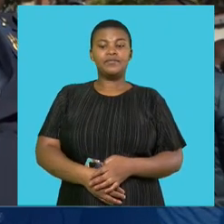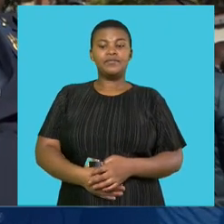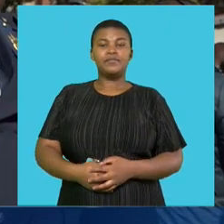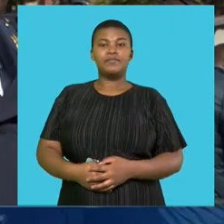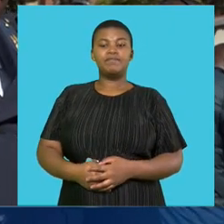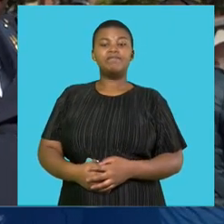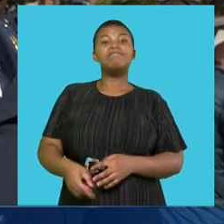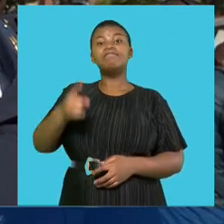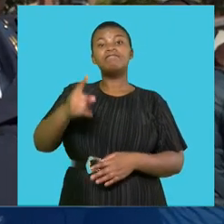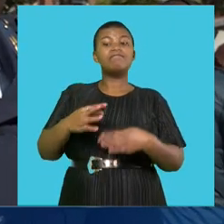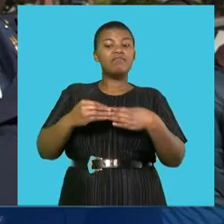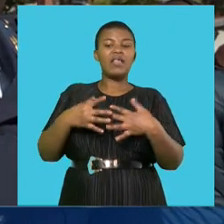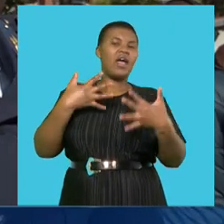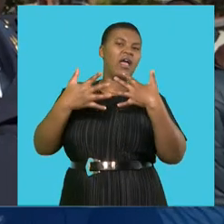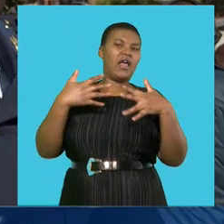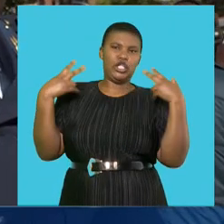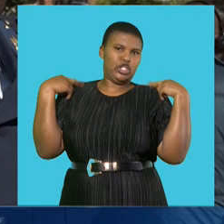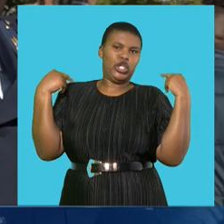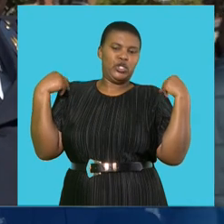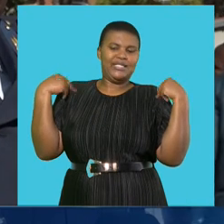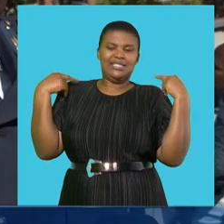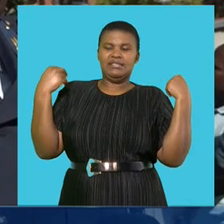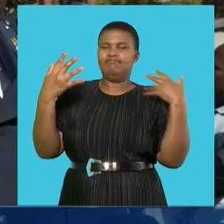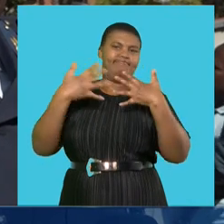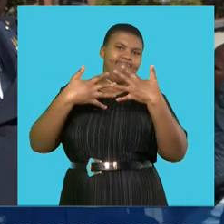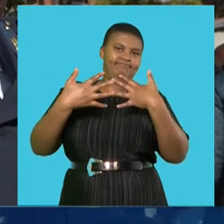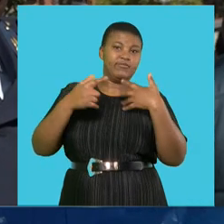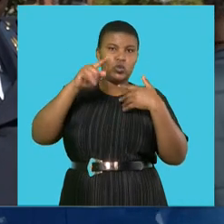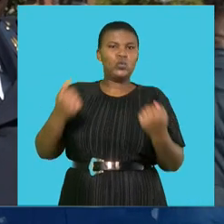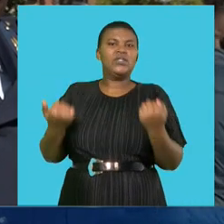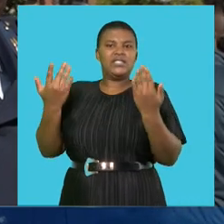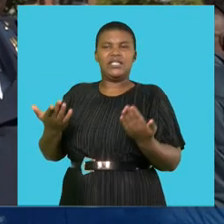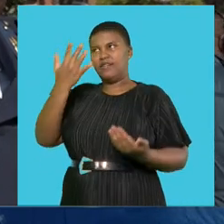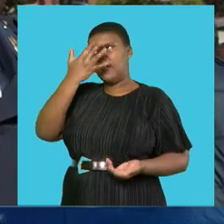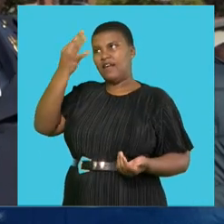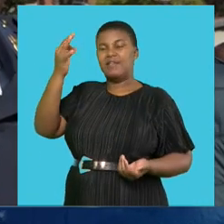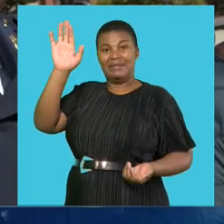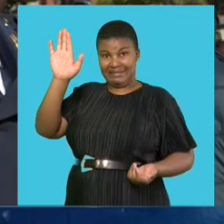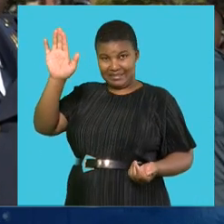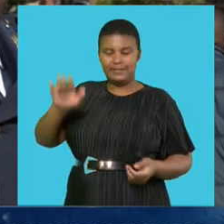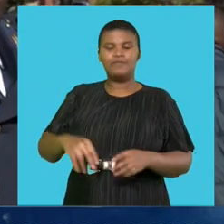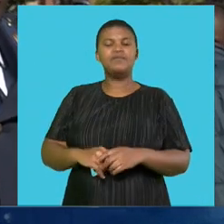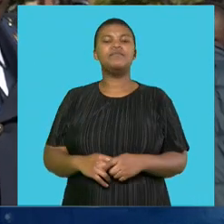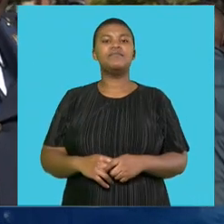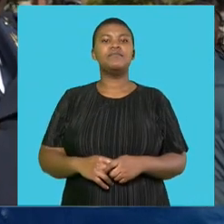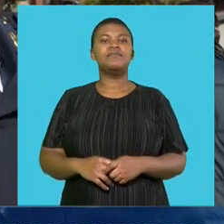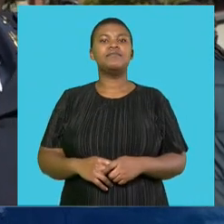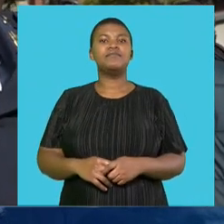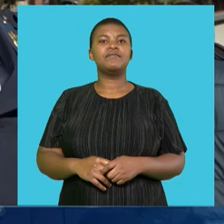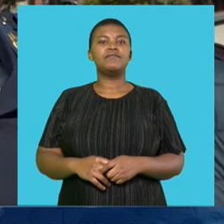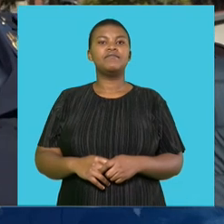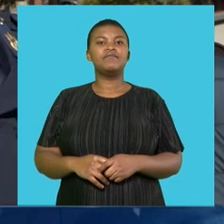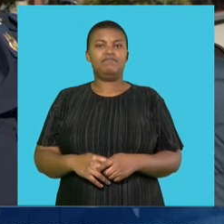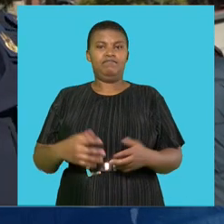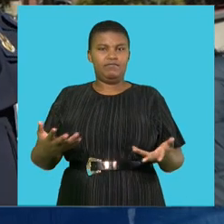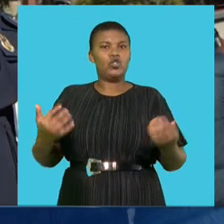you serve the government of the day that point is emphasized they might have been serving the